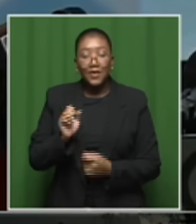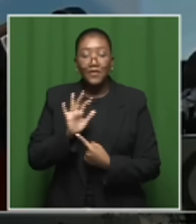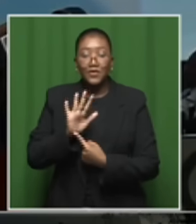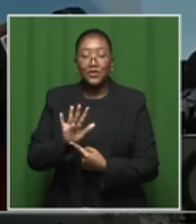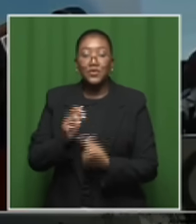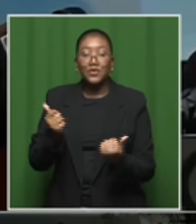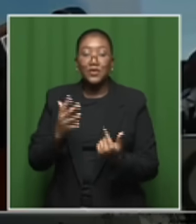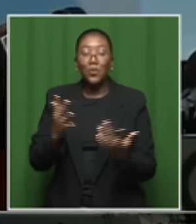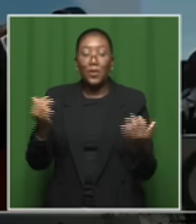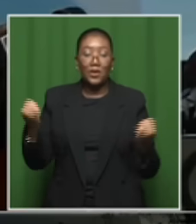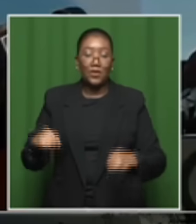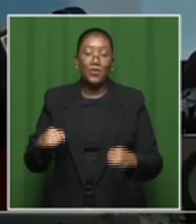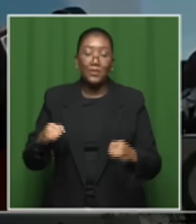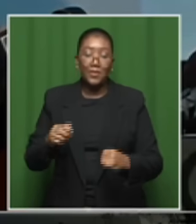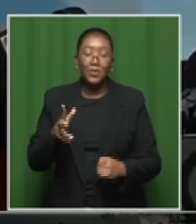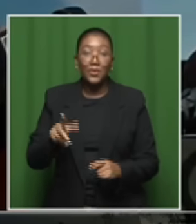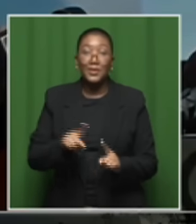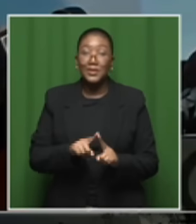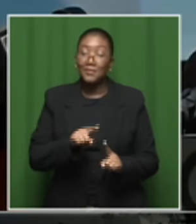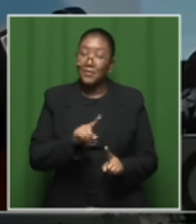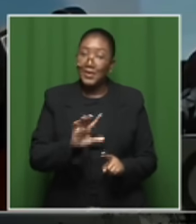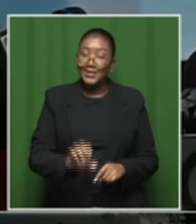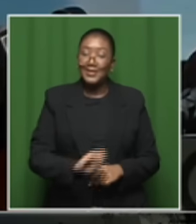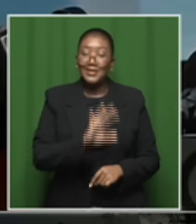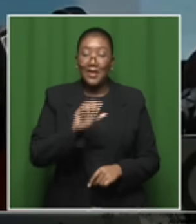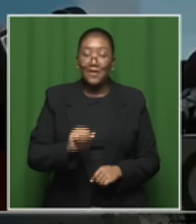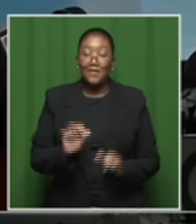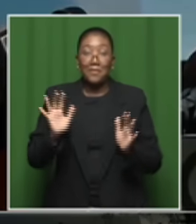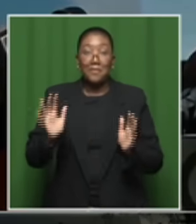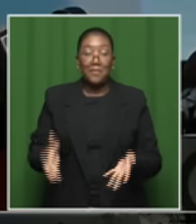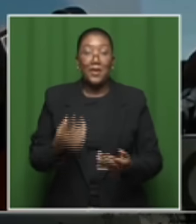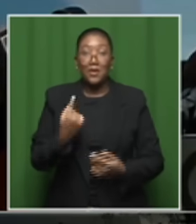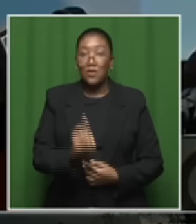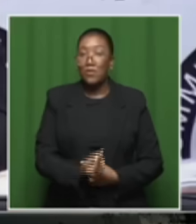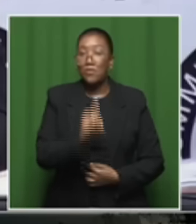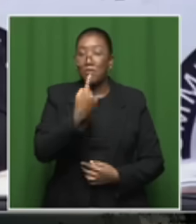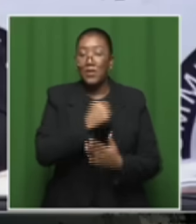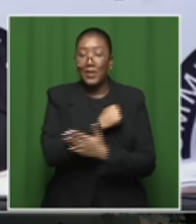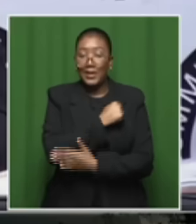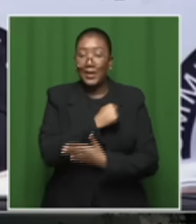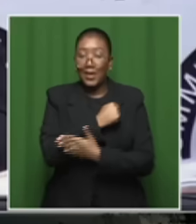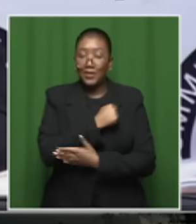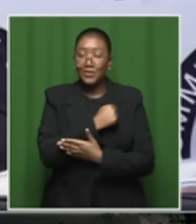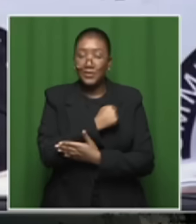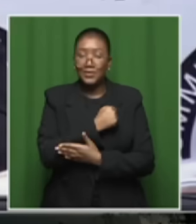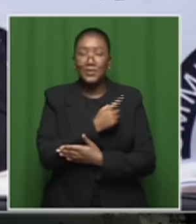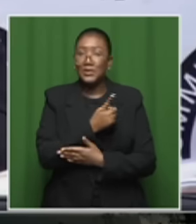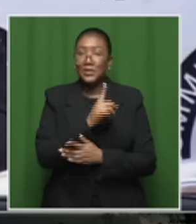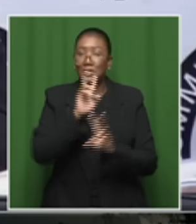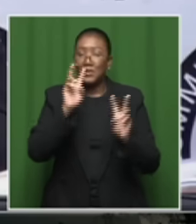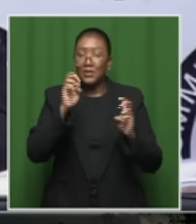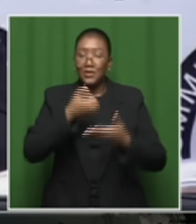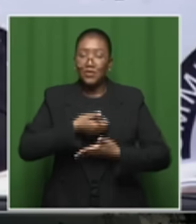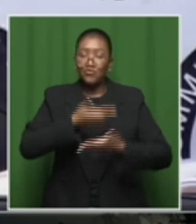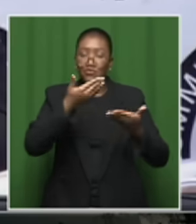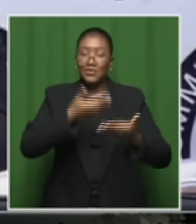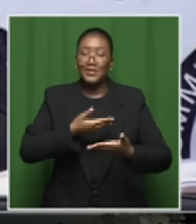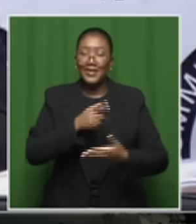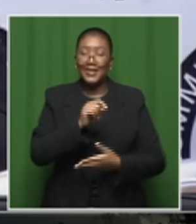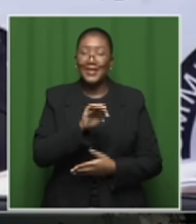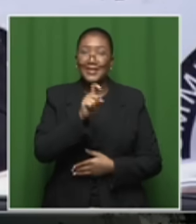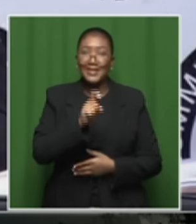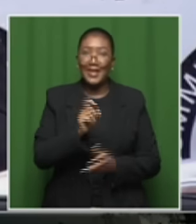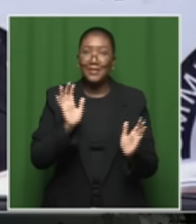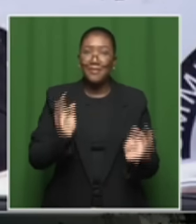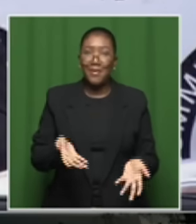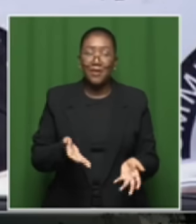an agreement. And therefore, South Africa is not the only country as it relates to the issue of the tariffs, because for Trump,